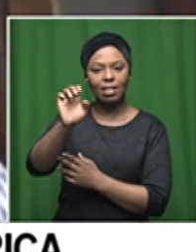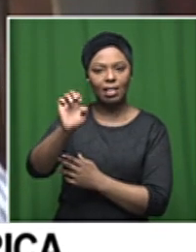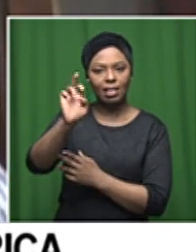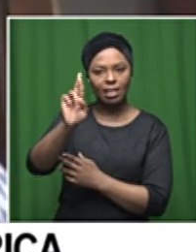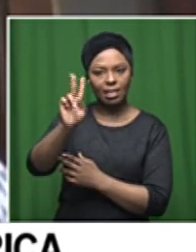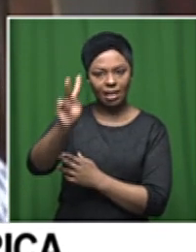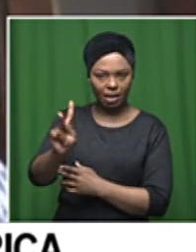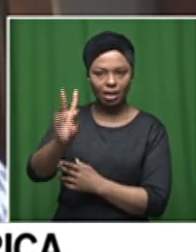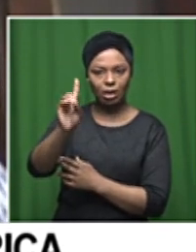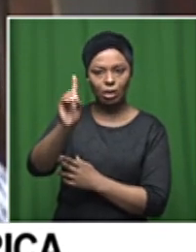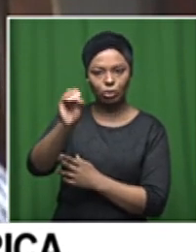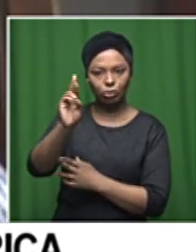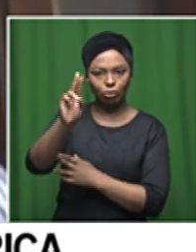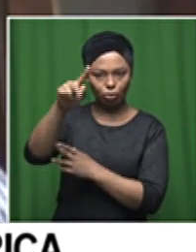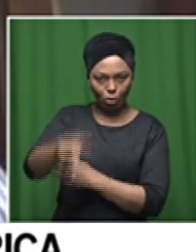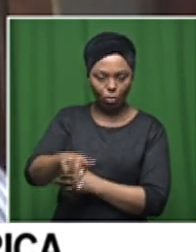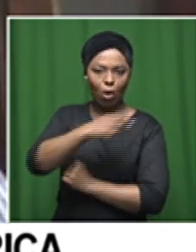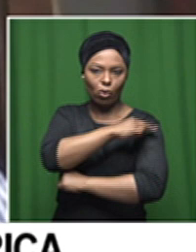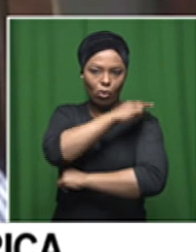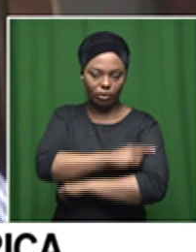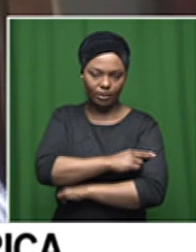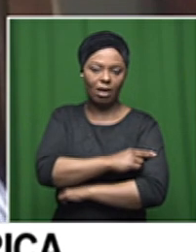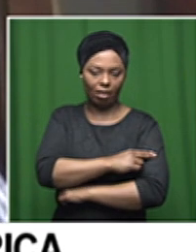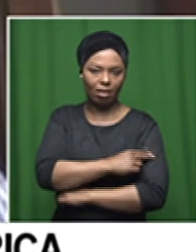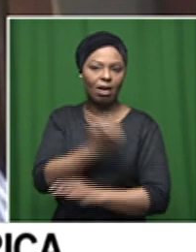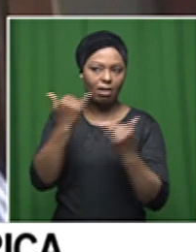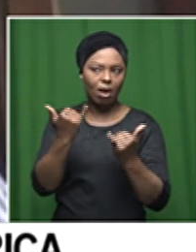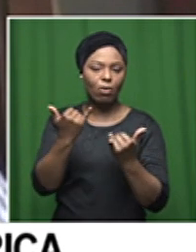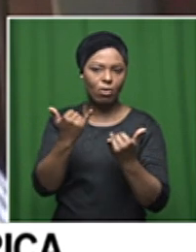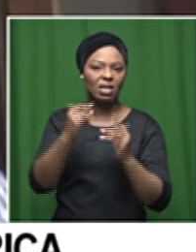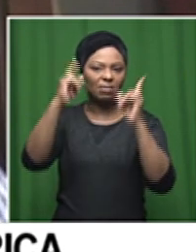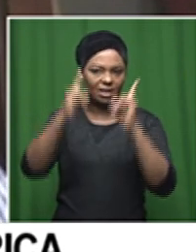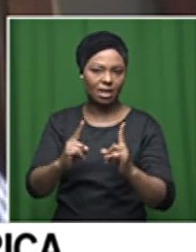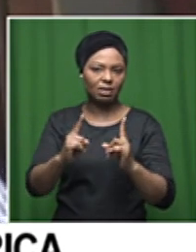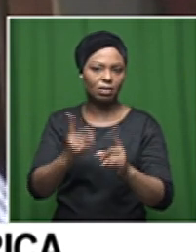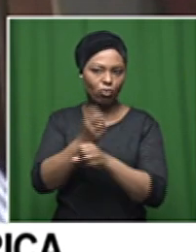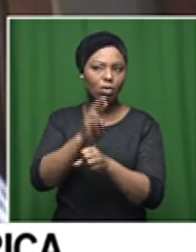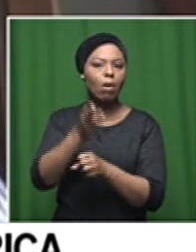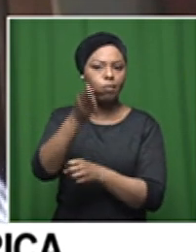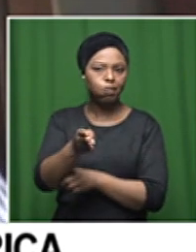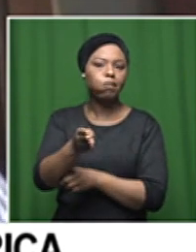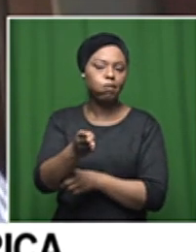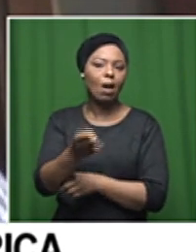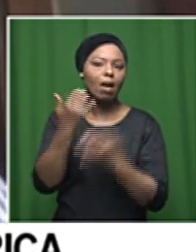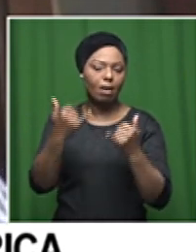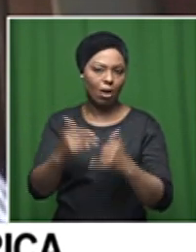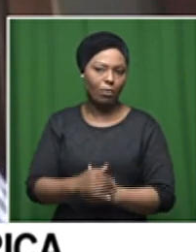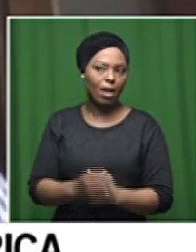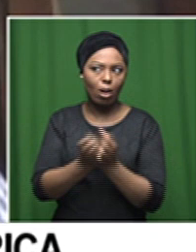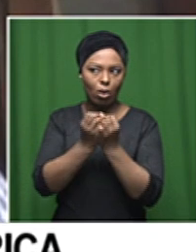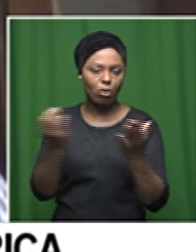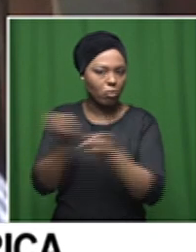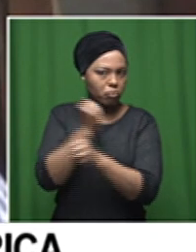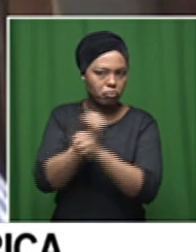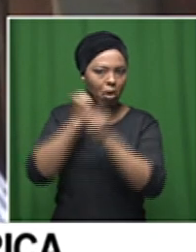Hospital, what it is currently in terms of specialist care, there's a lot of work done. Almost every department has